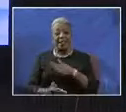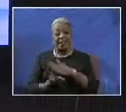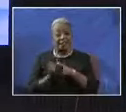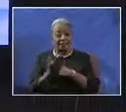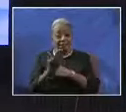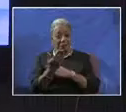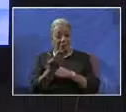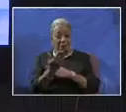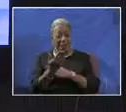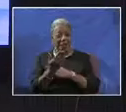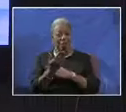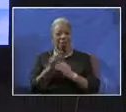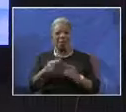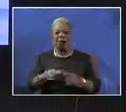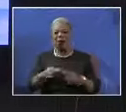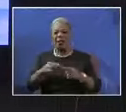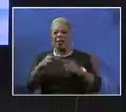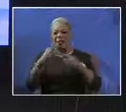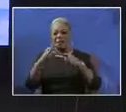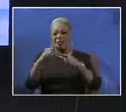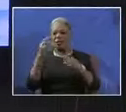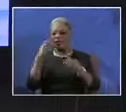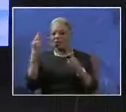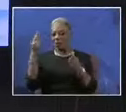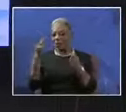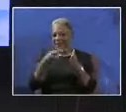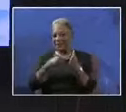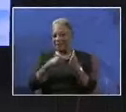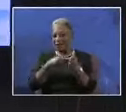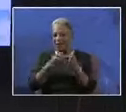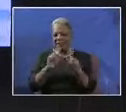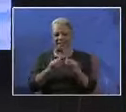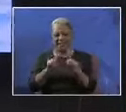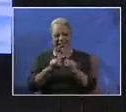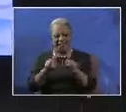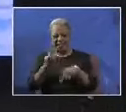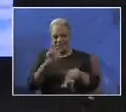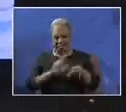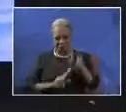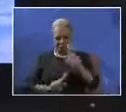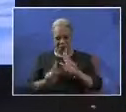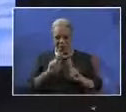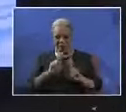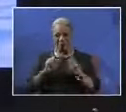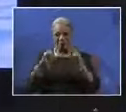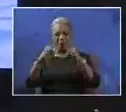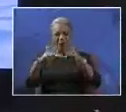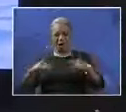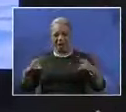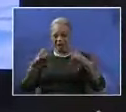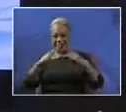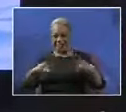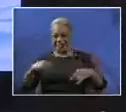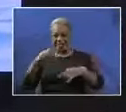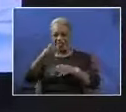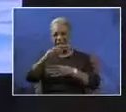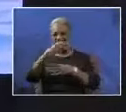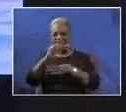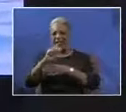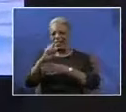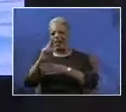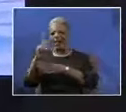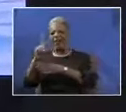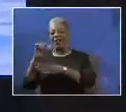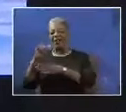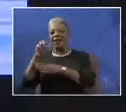a special shout out to various persons on our particular campuses, on the Hardin County campus.